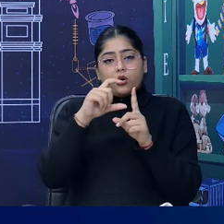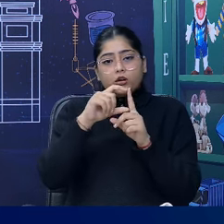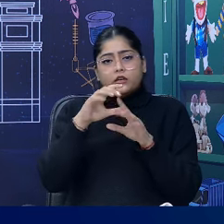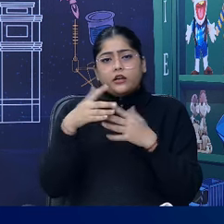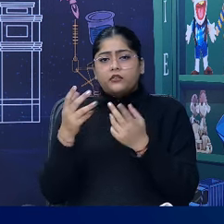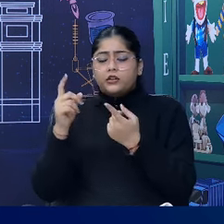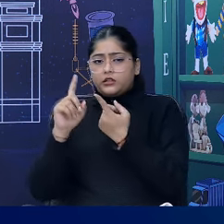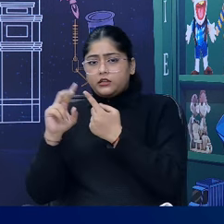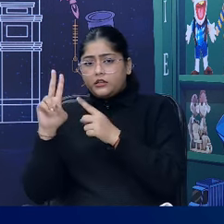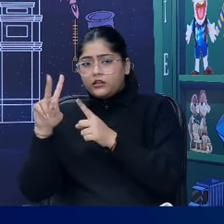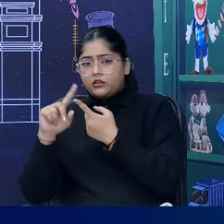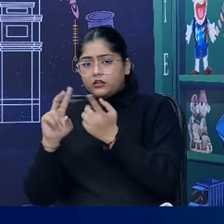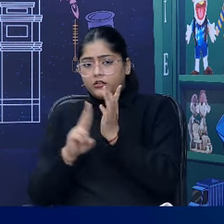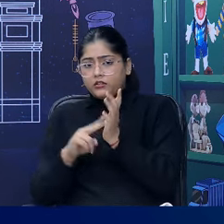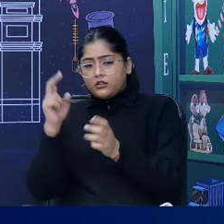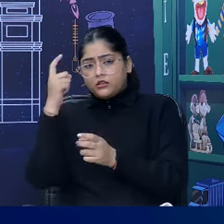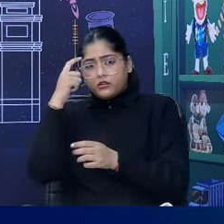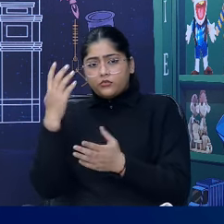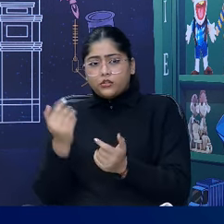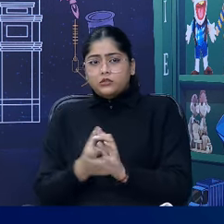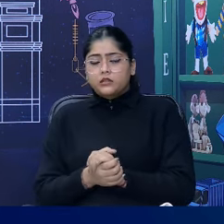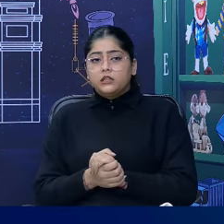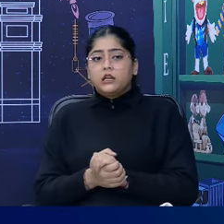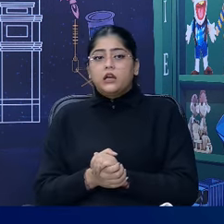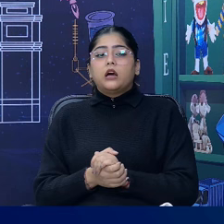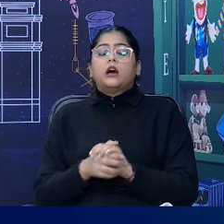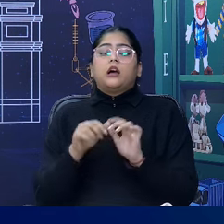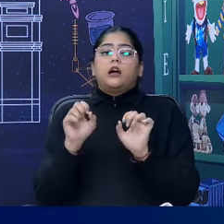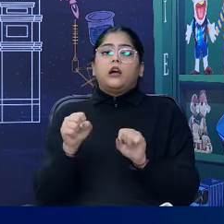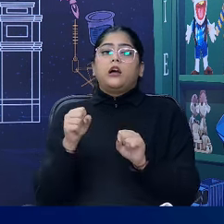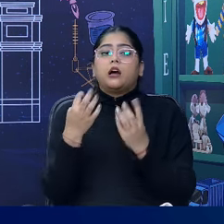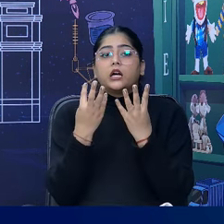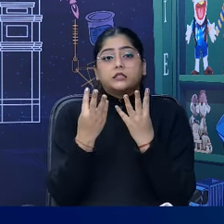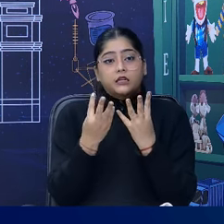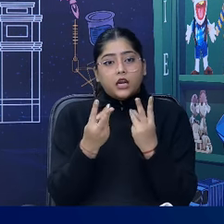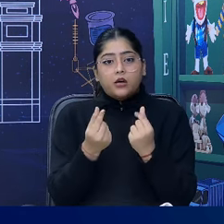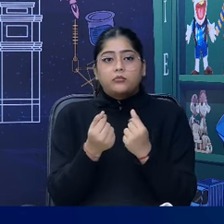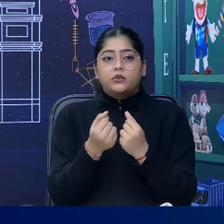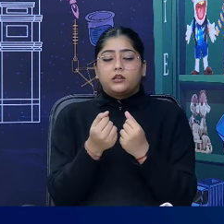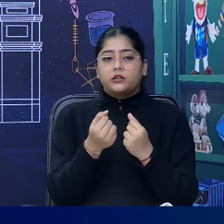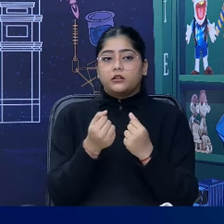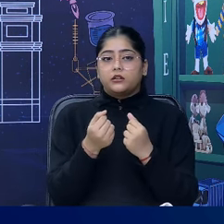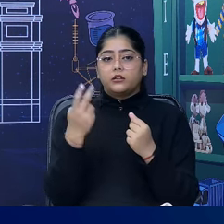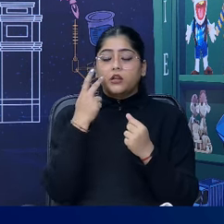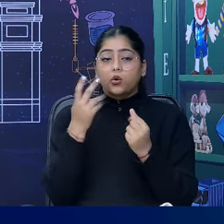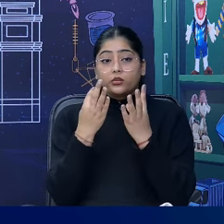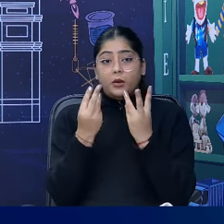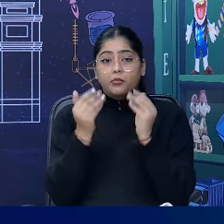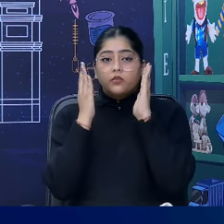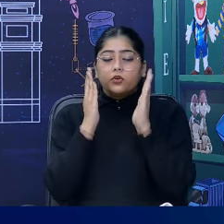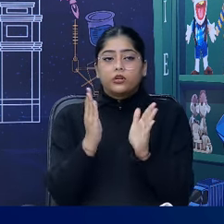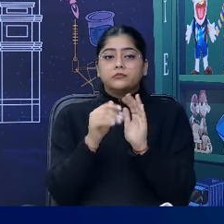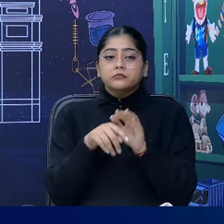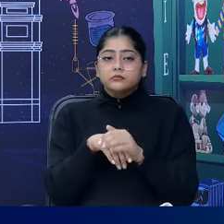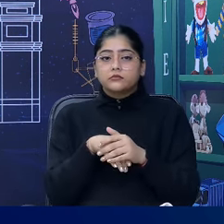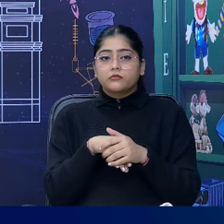Harpreet, we can just think about the number of elements. For equivalent sets, the number of elements